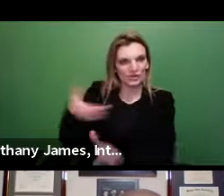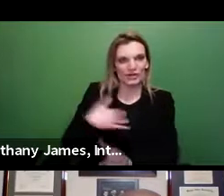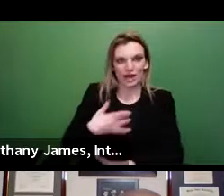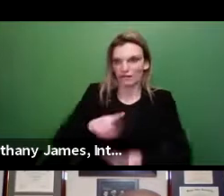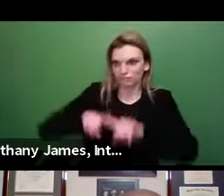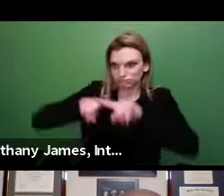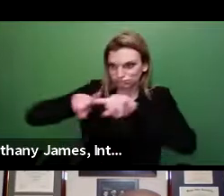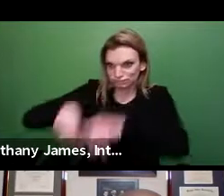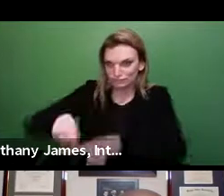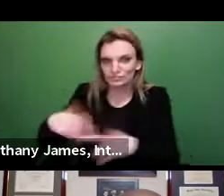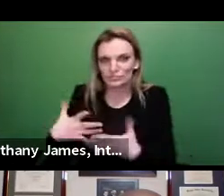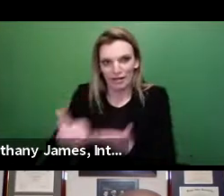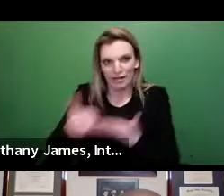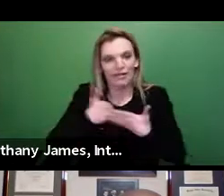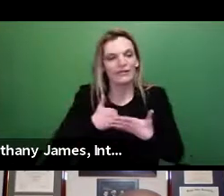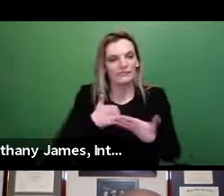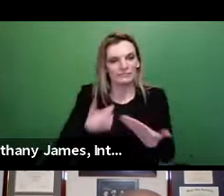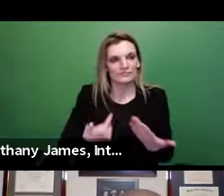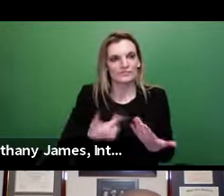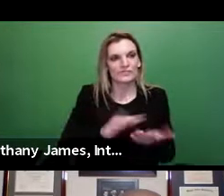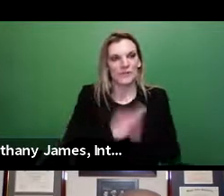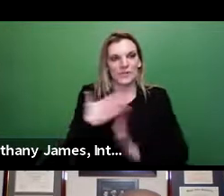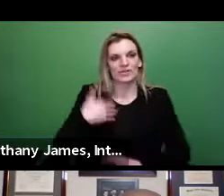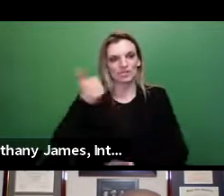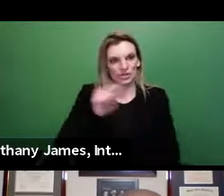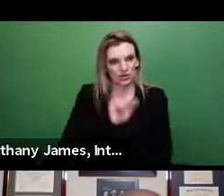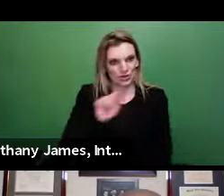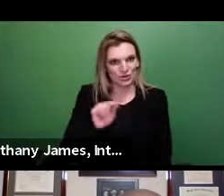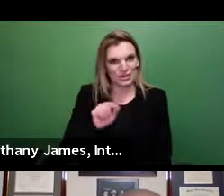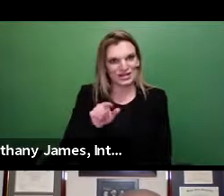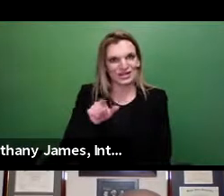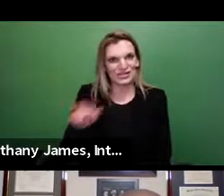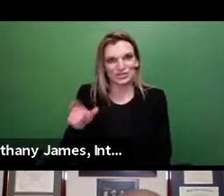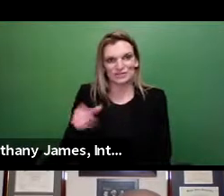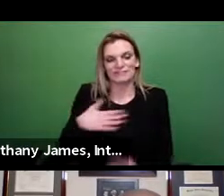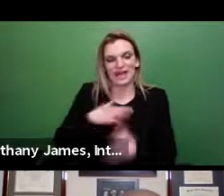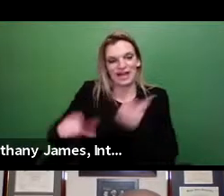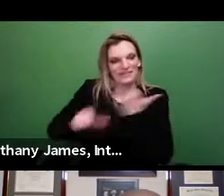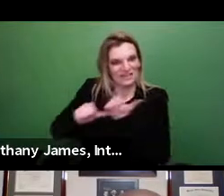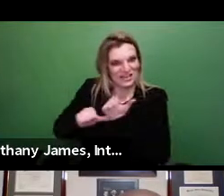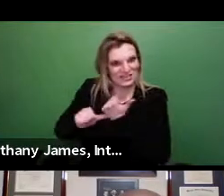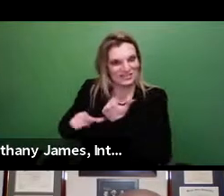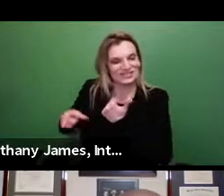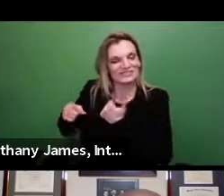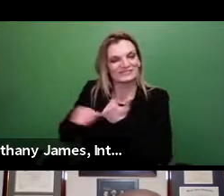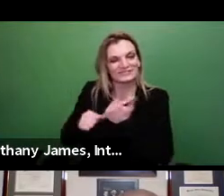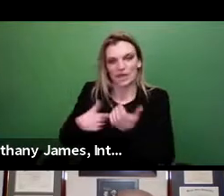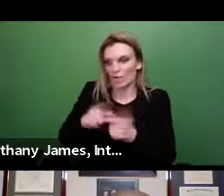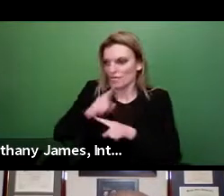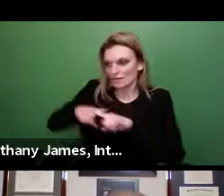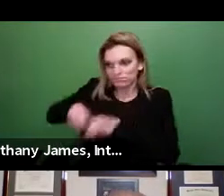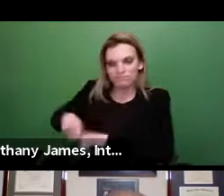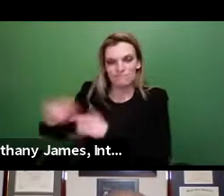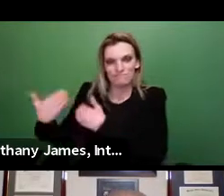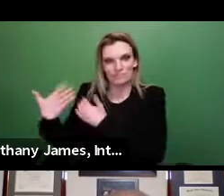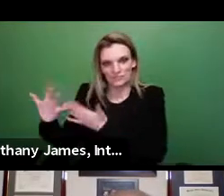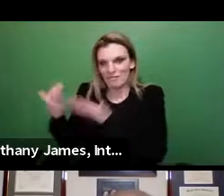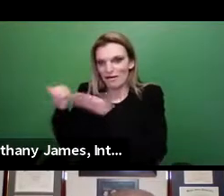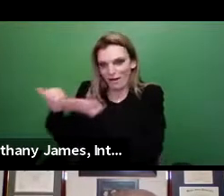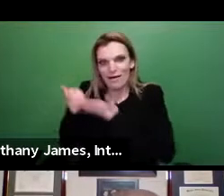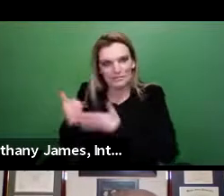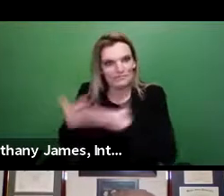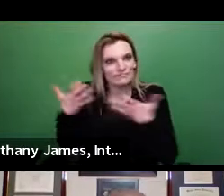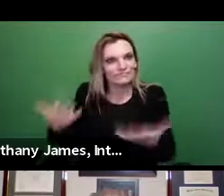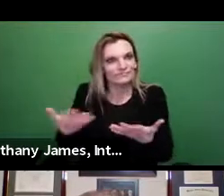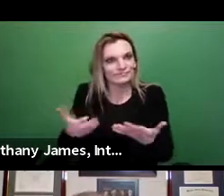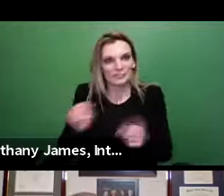And then when I was chair in 2020 and you were my vice chair, I relied on you very heavily to make sure I was